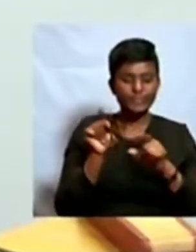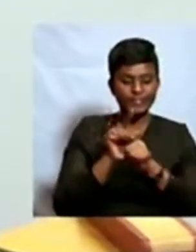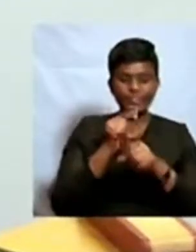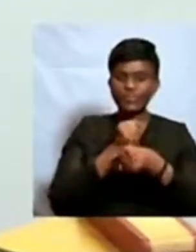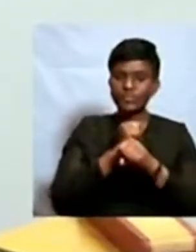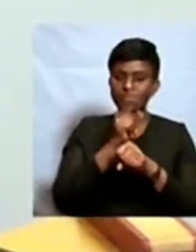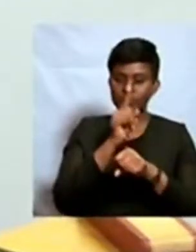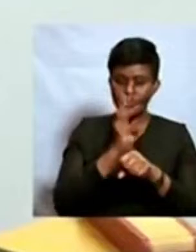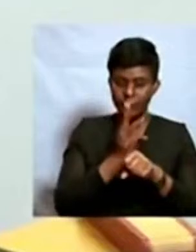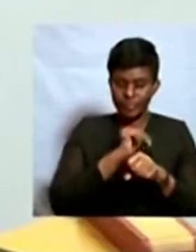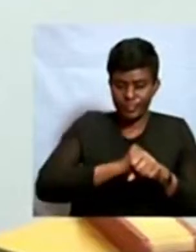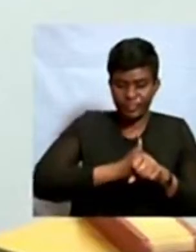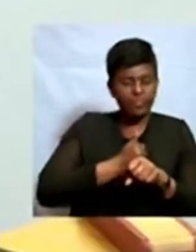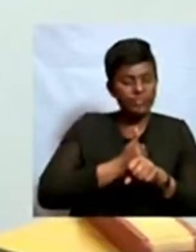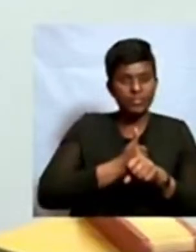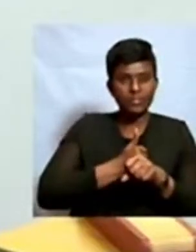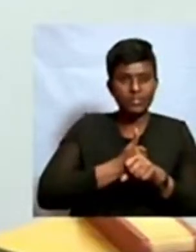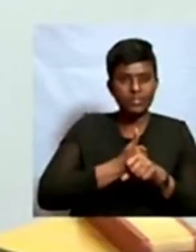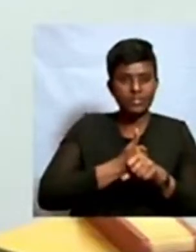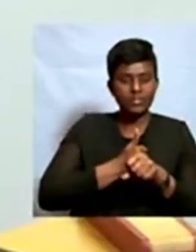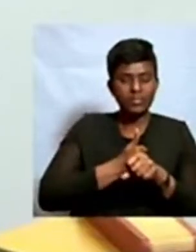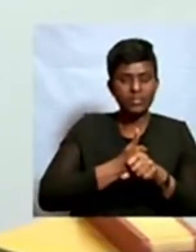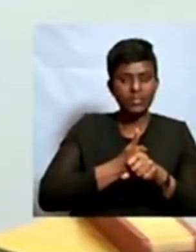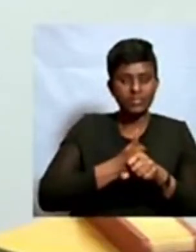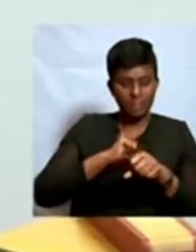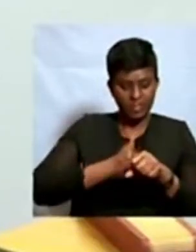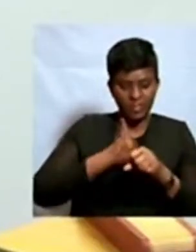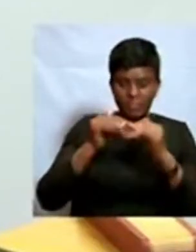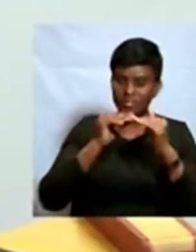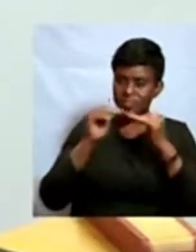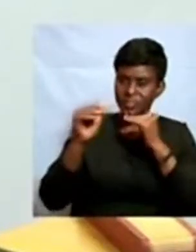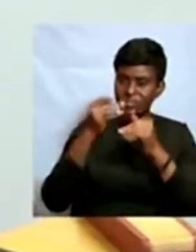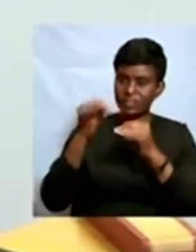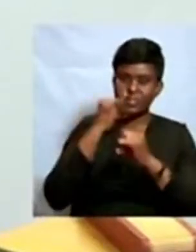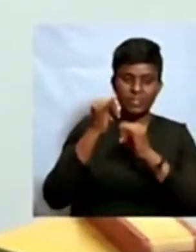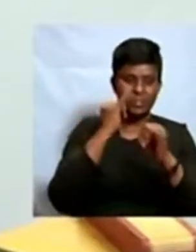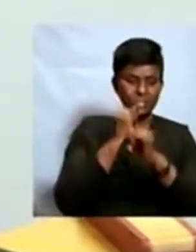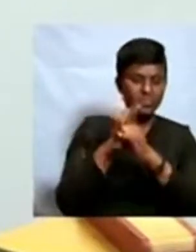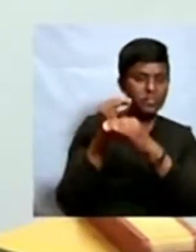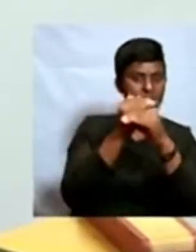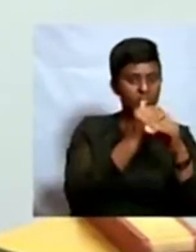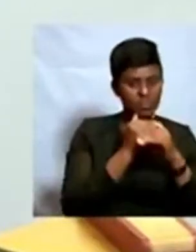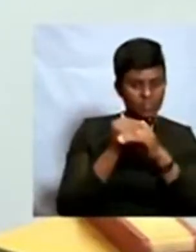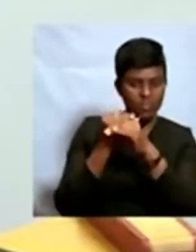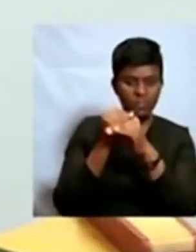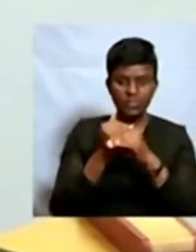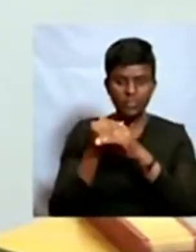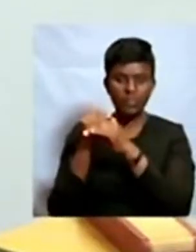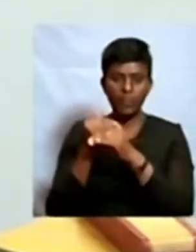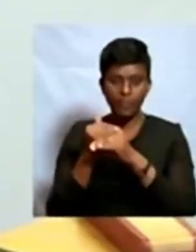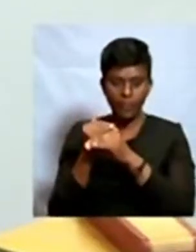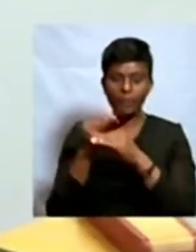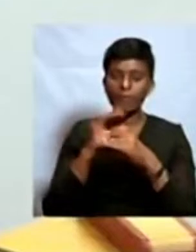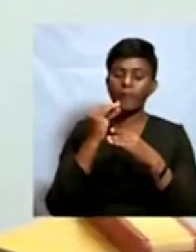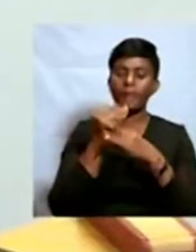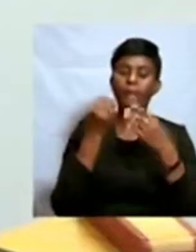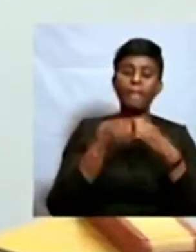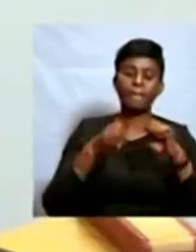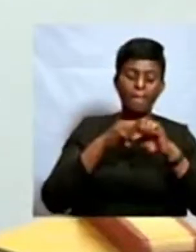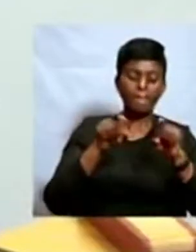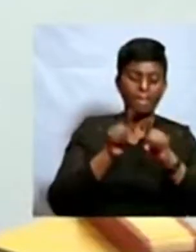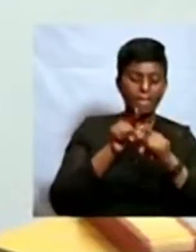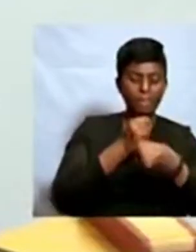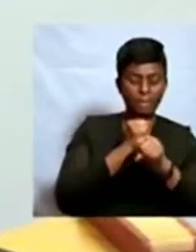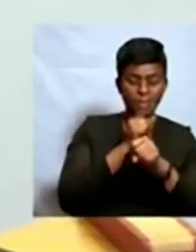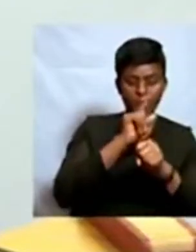ensure that we to the level of the international standards, or even make